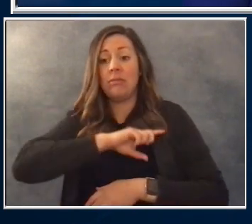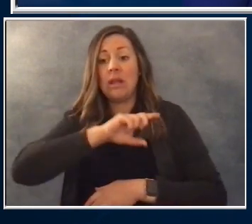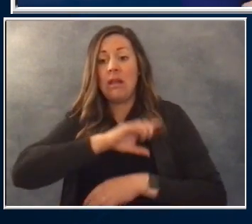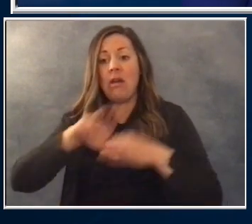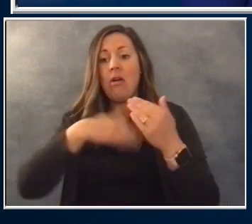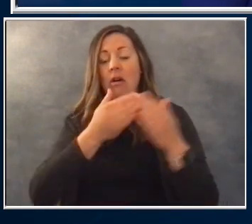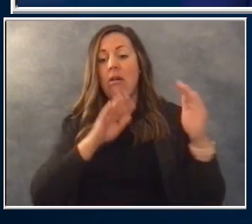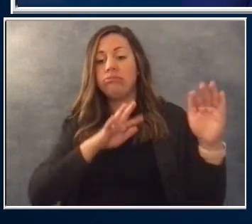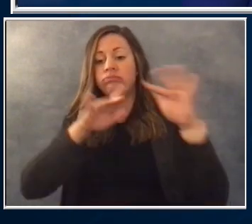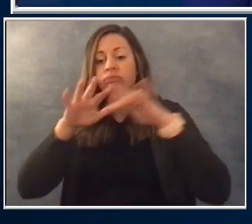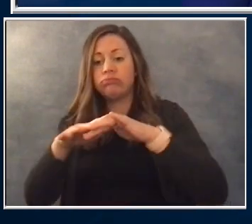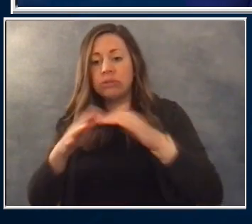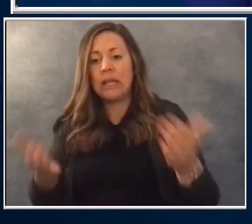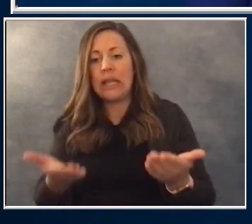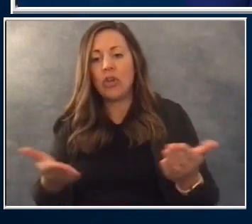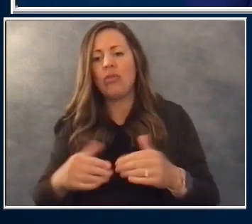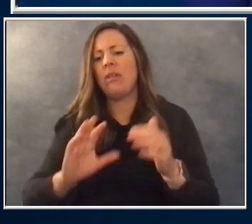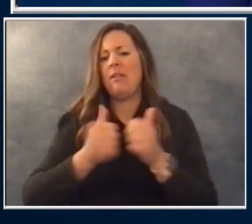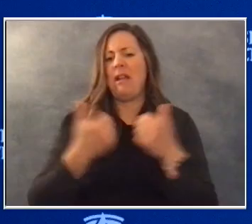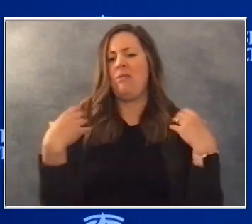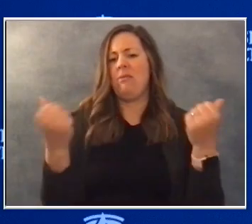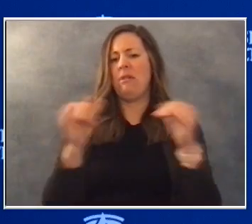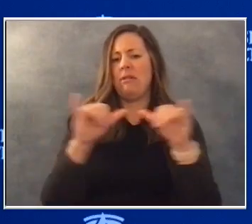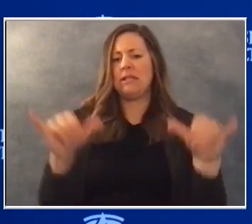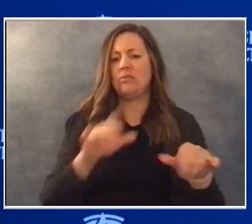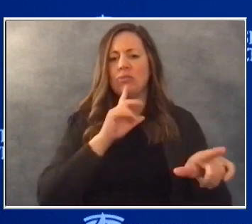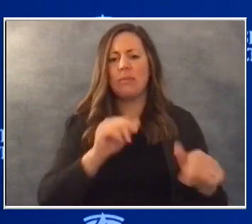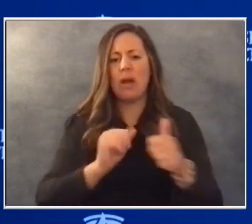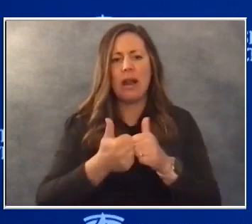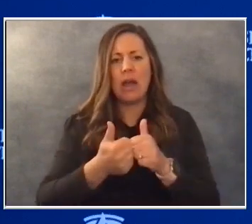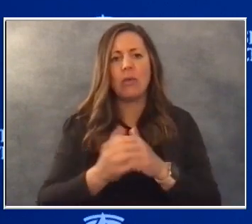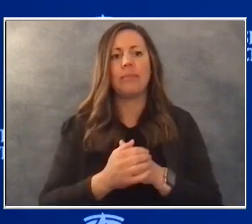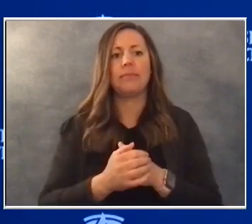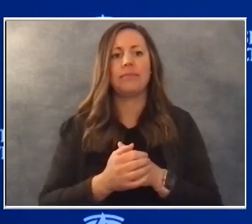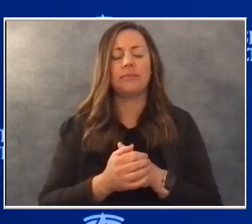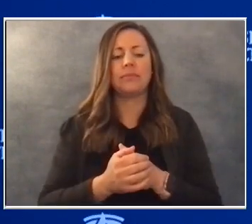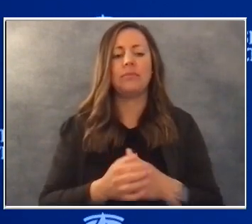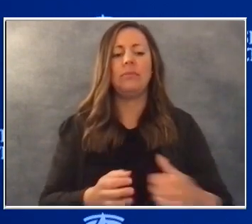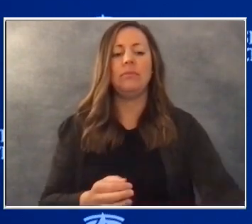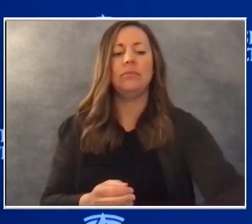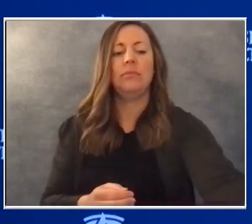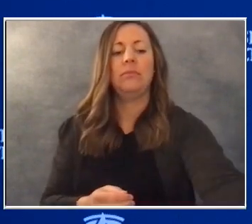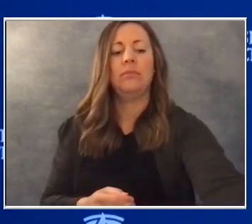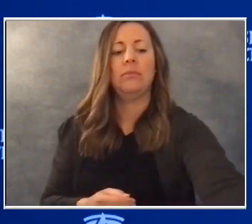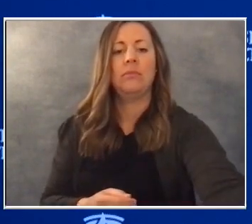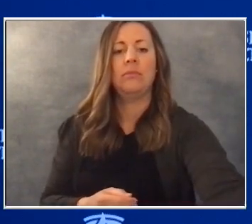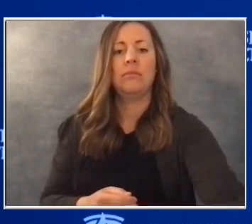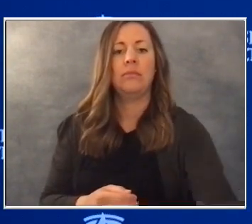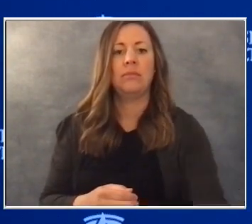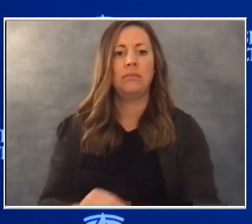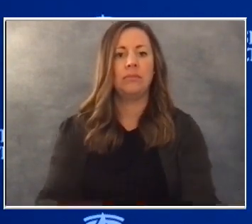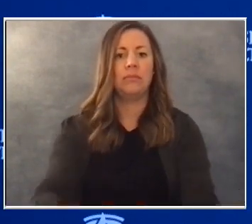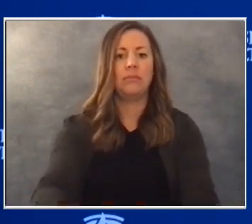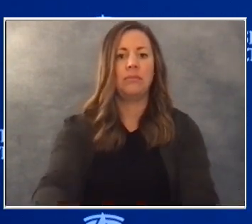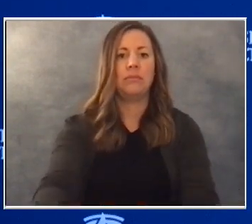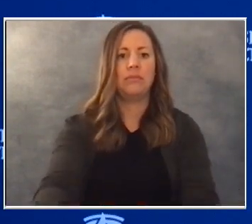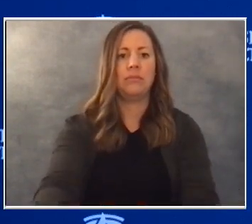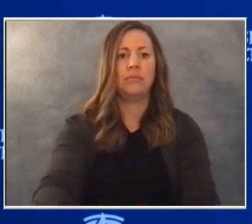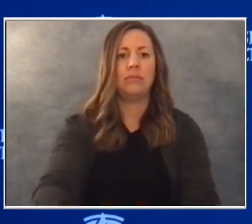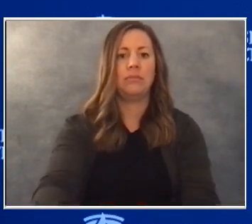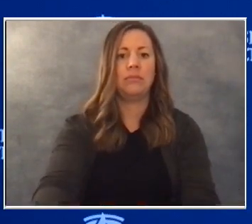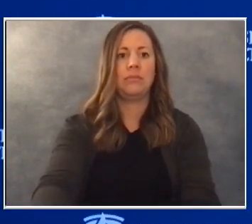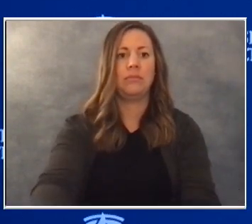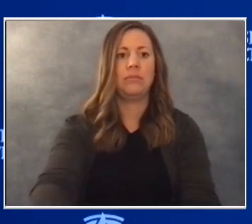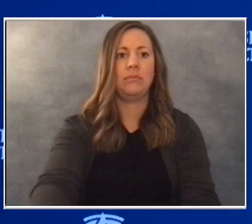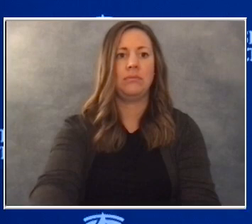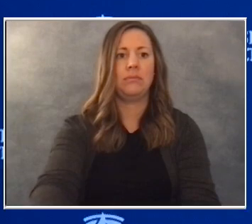campus. So how did the health system respond? Well, this is obviously a testament to our people. We